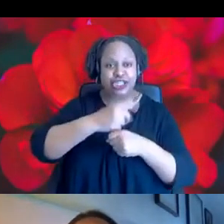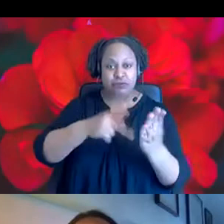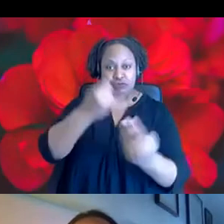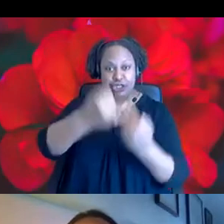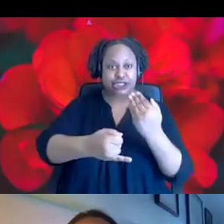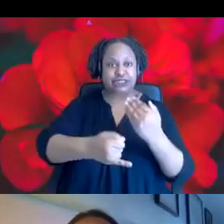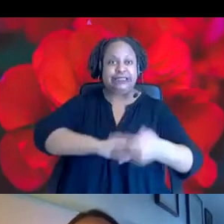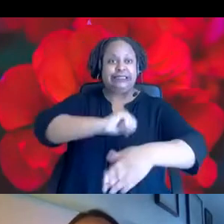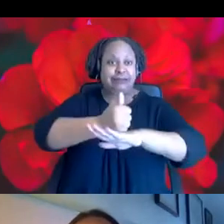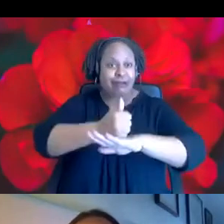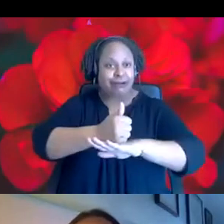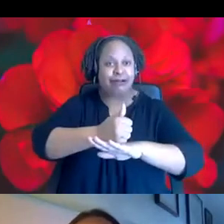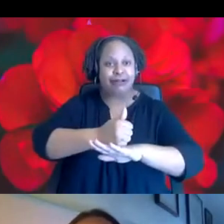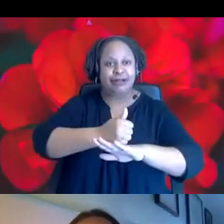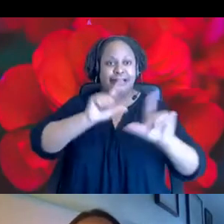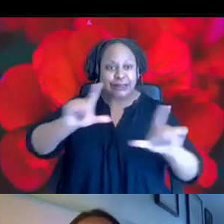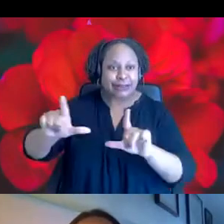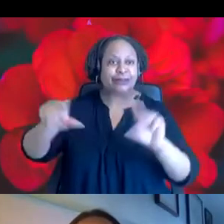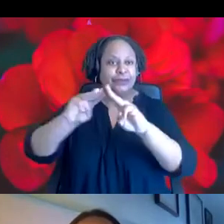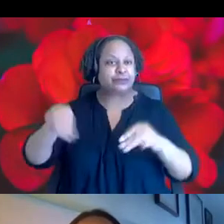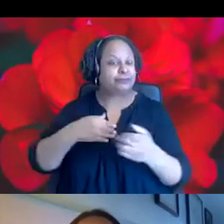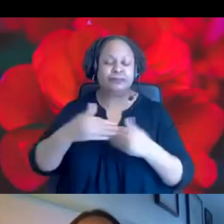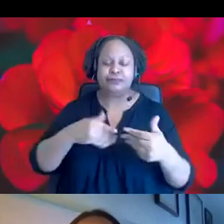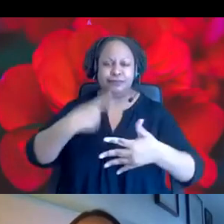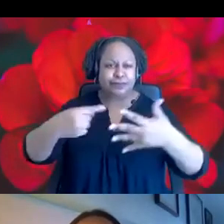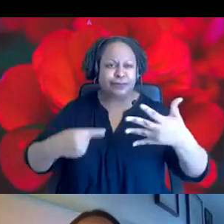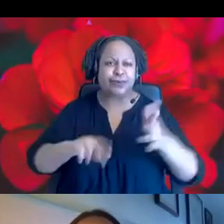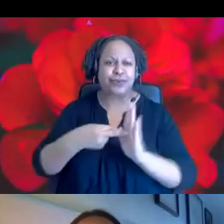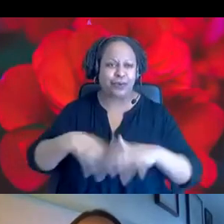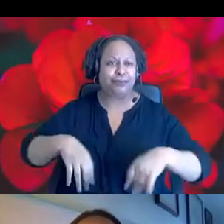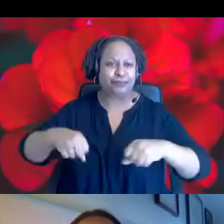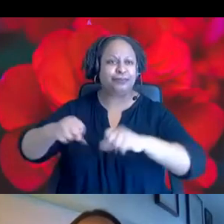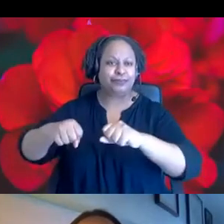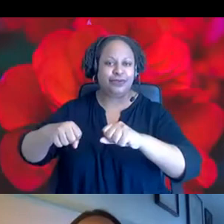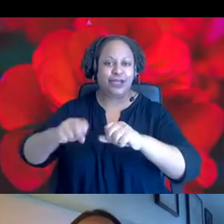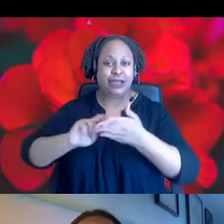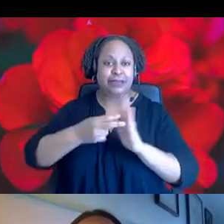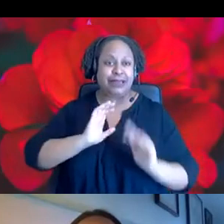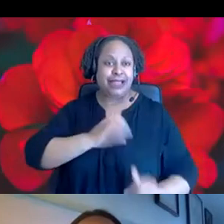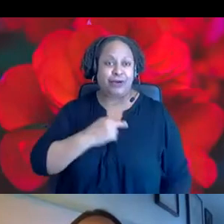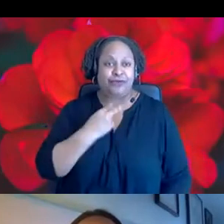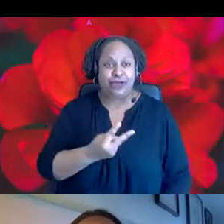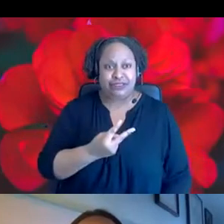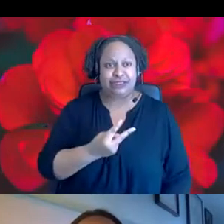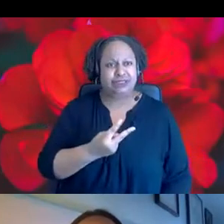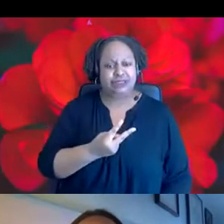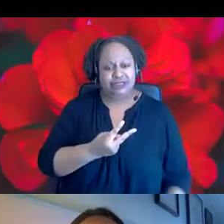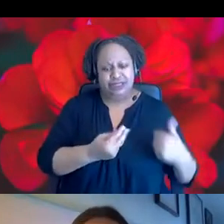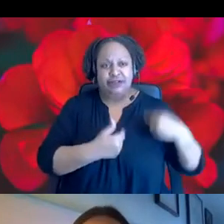installation, whatever it is, that our voices are informed.